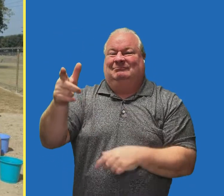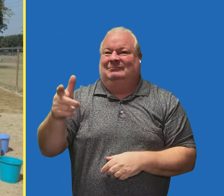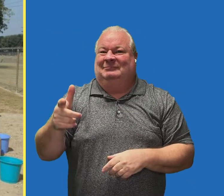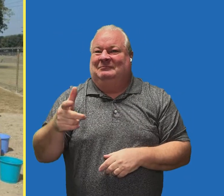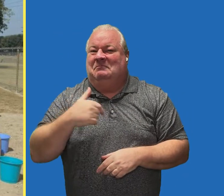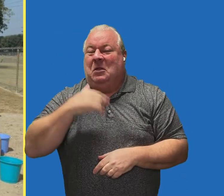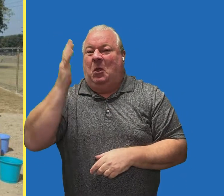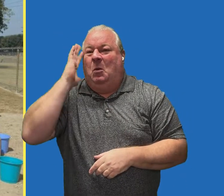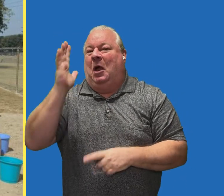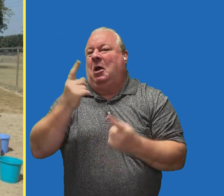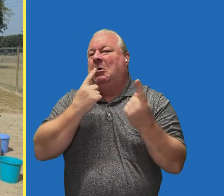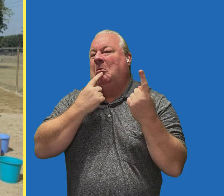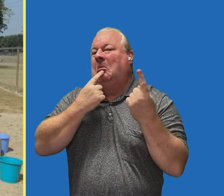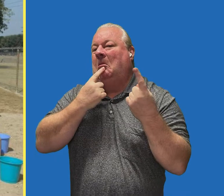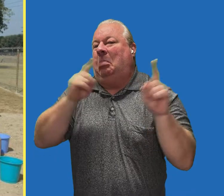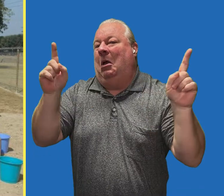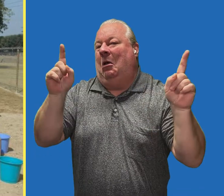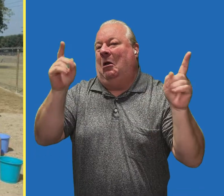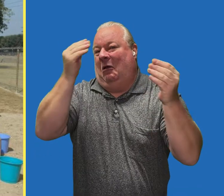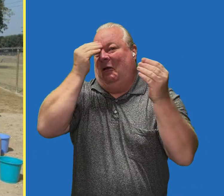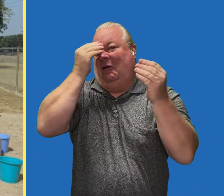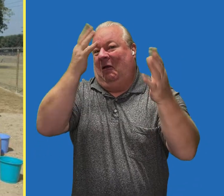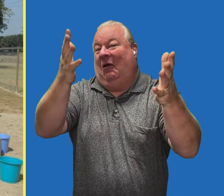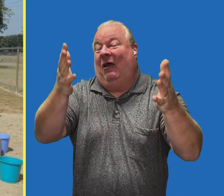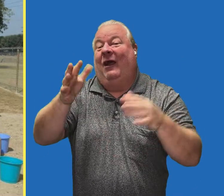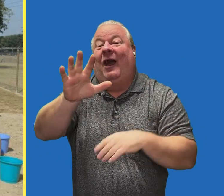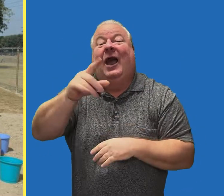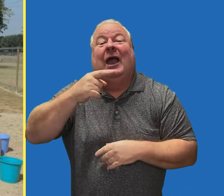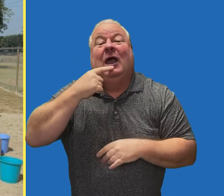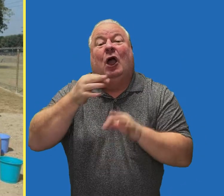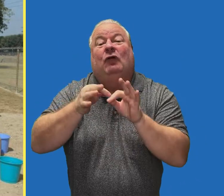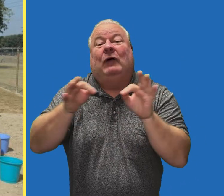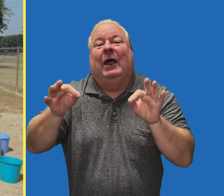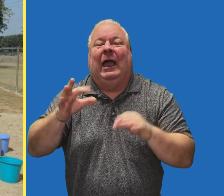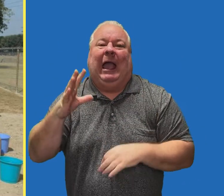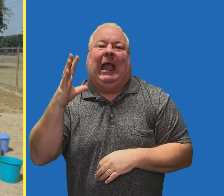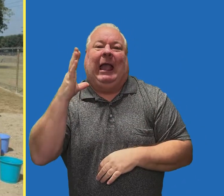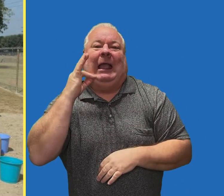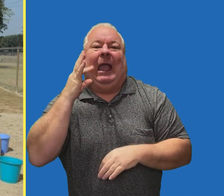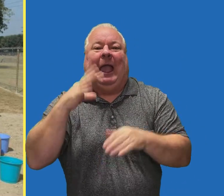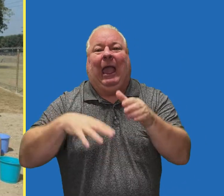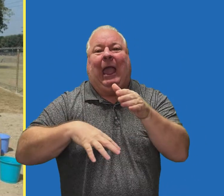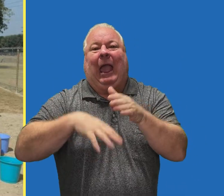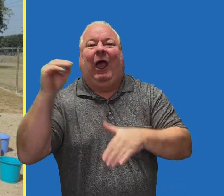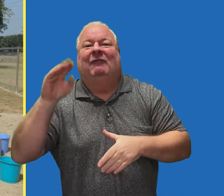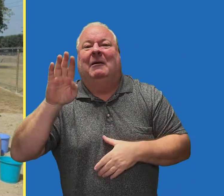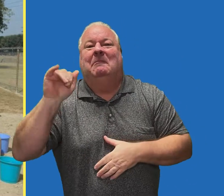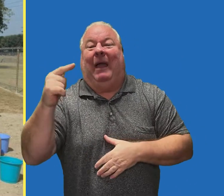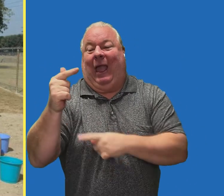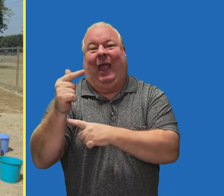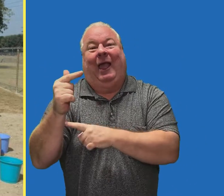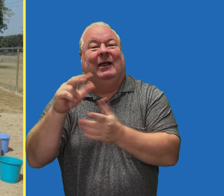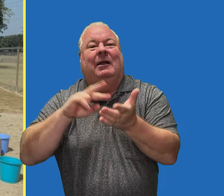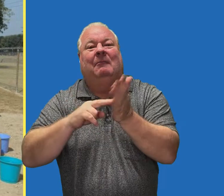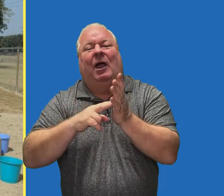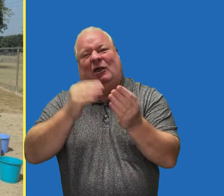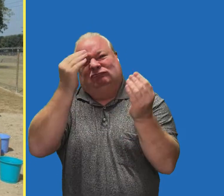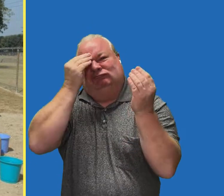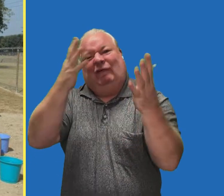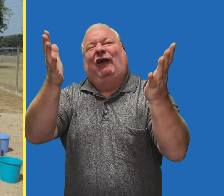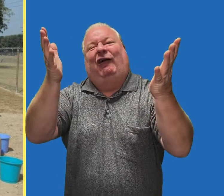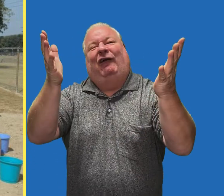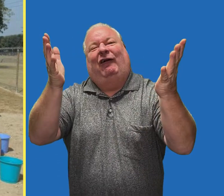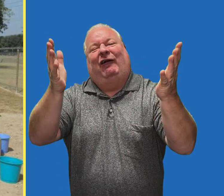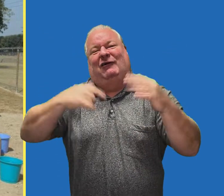let the cat out of the bag as soon as I am able to share the great news. Anyway, just